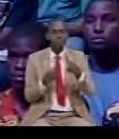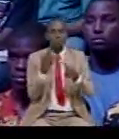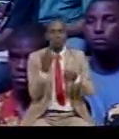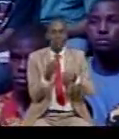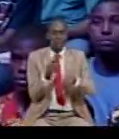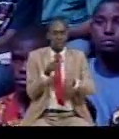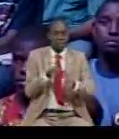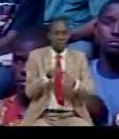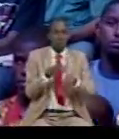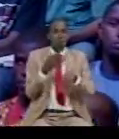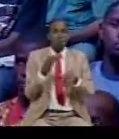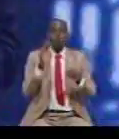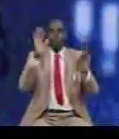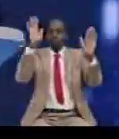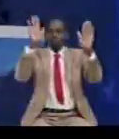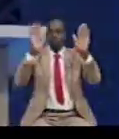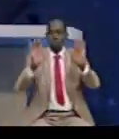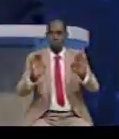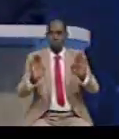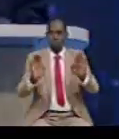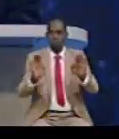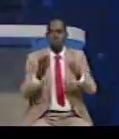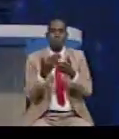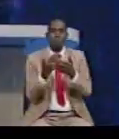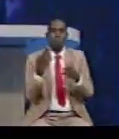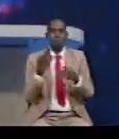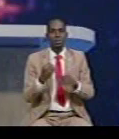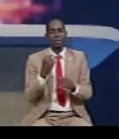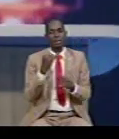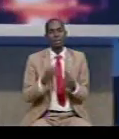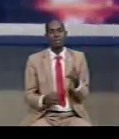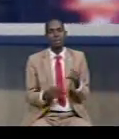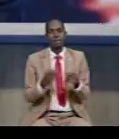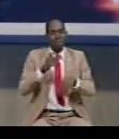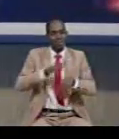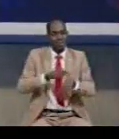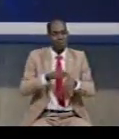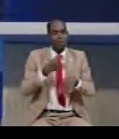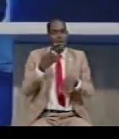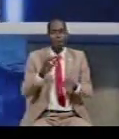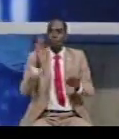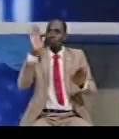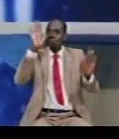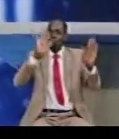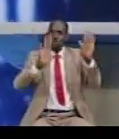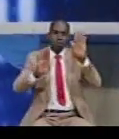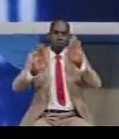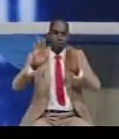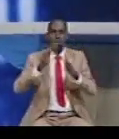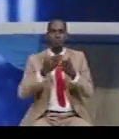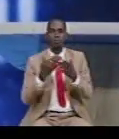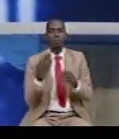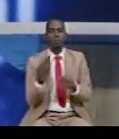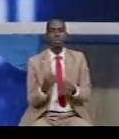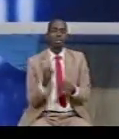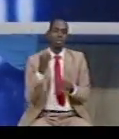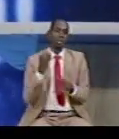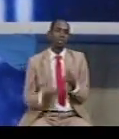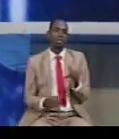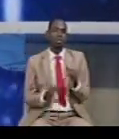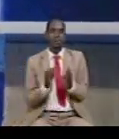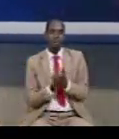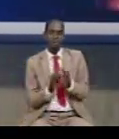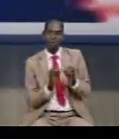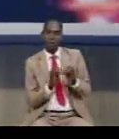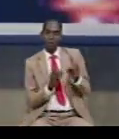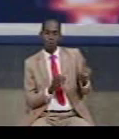of trouble before the end. The time of trouble before the end. That's verse one. And